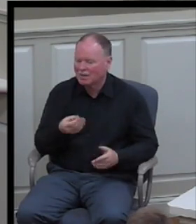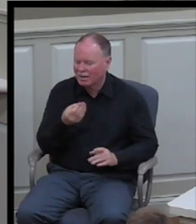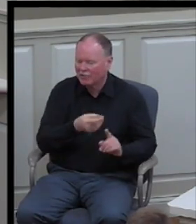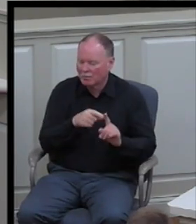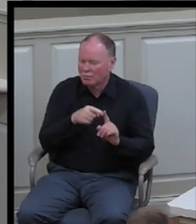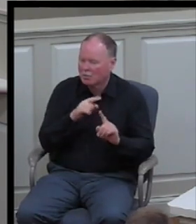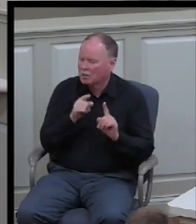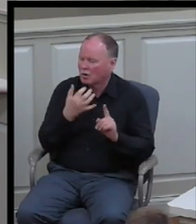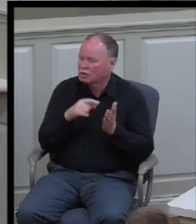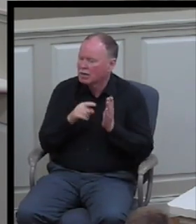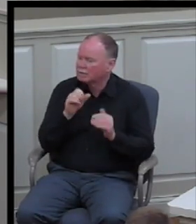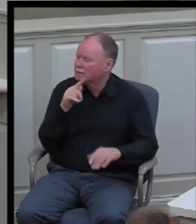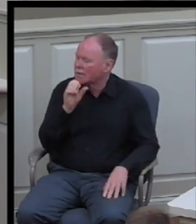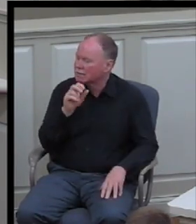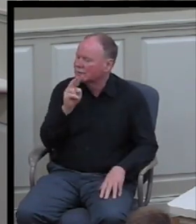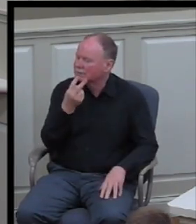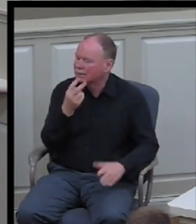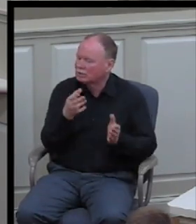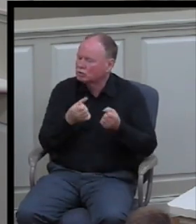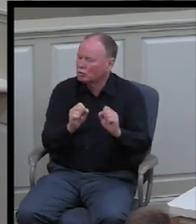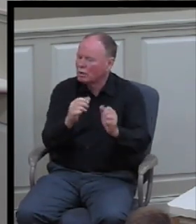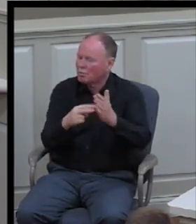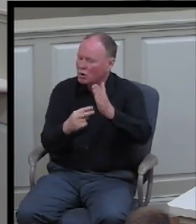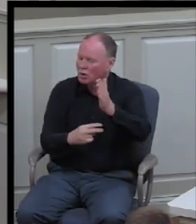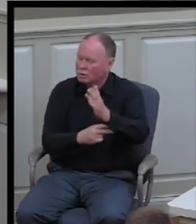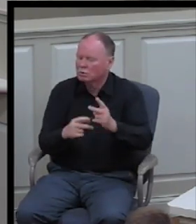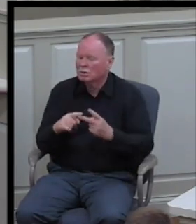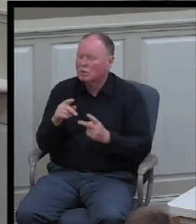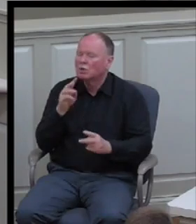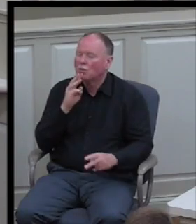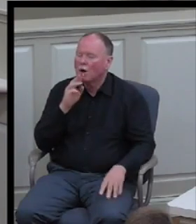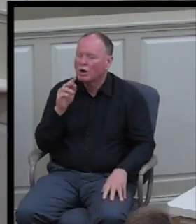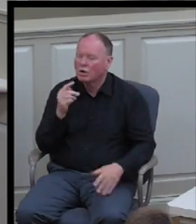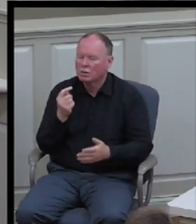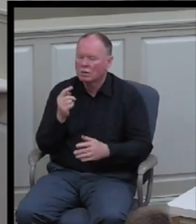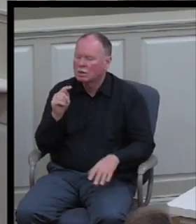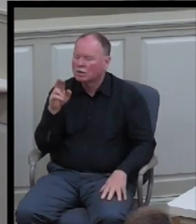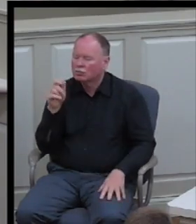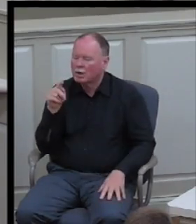Want to check on the status of the 2nd Street Bridge and the water treatment park.